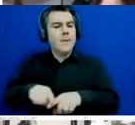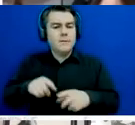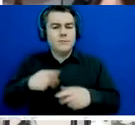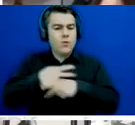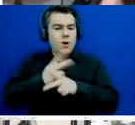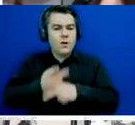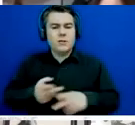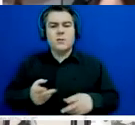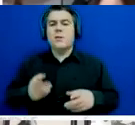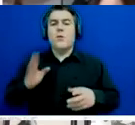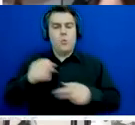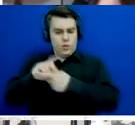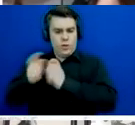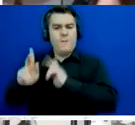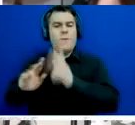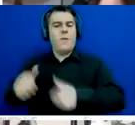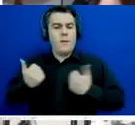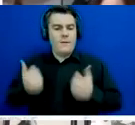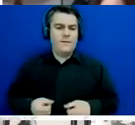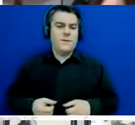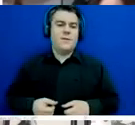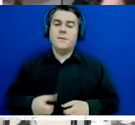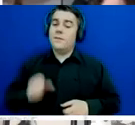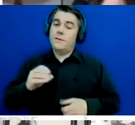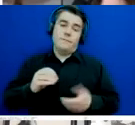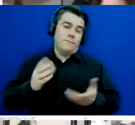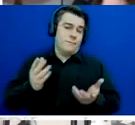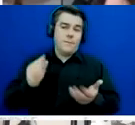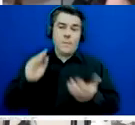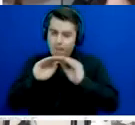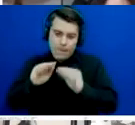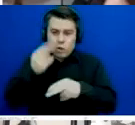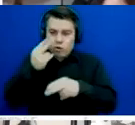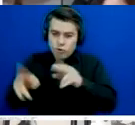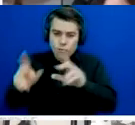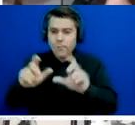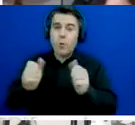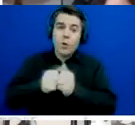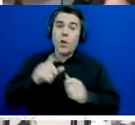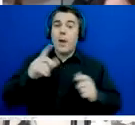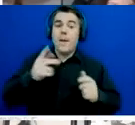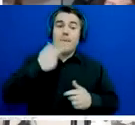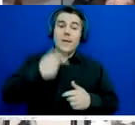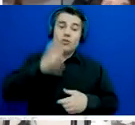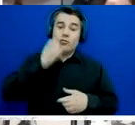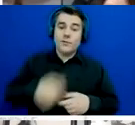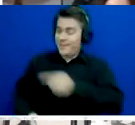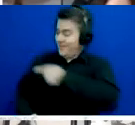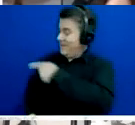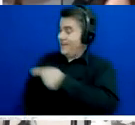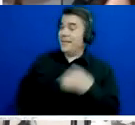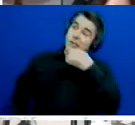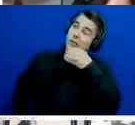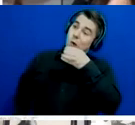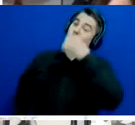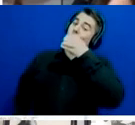people's lives. So just put a little post together. You do one with your pink drink, like this cute girl over here in this picture. You can do anything you